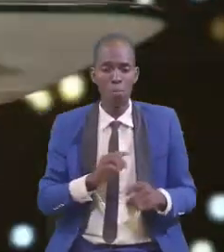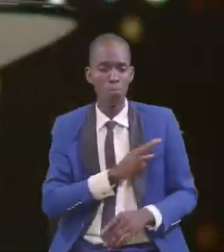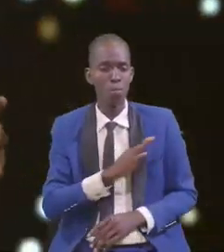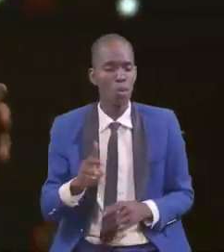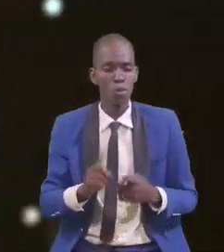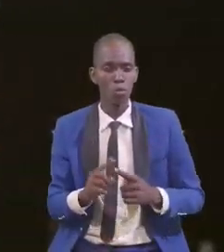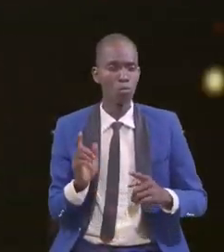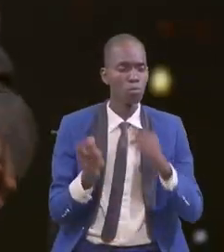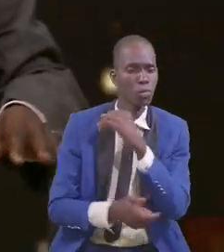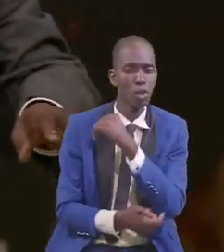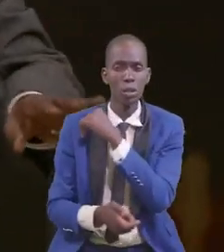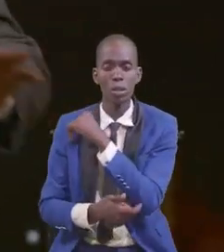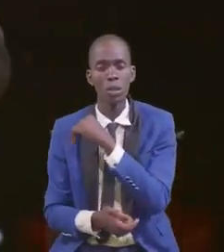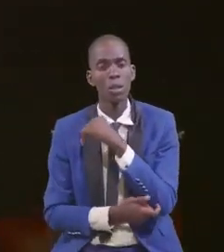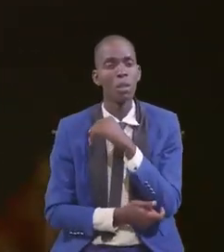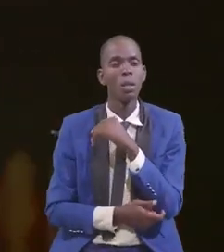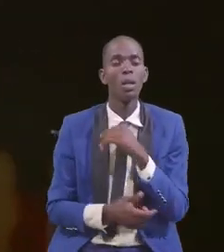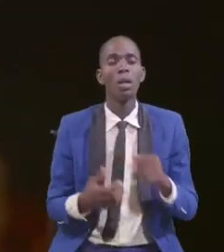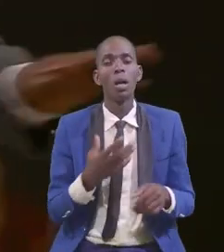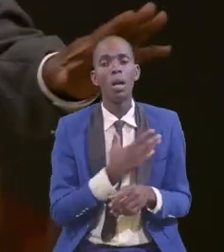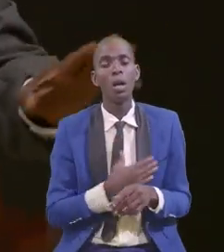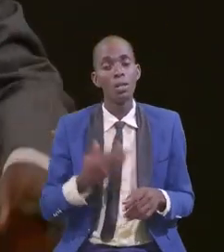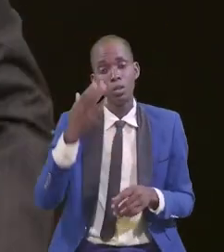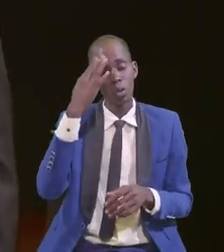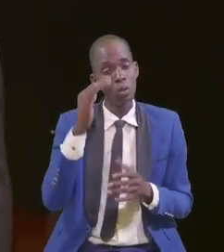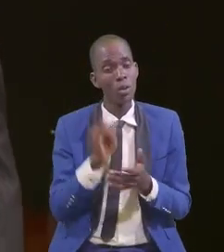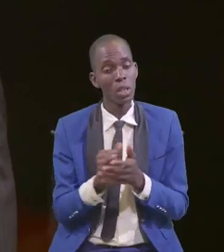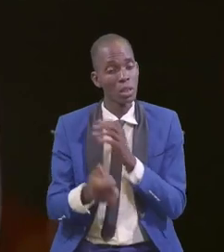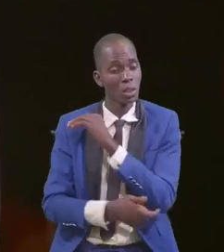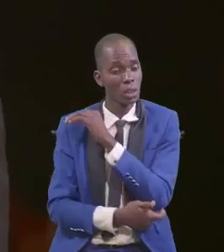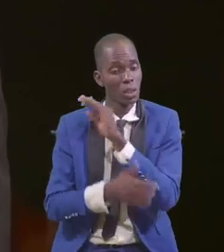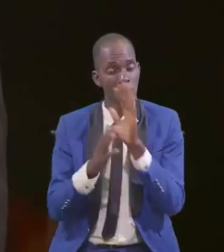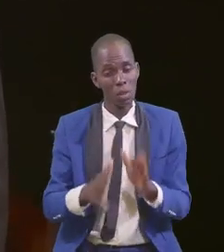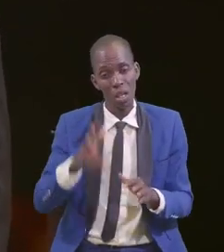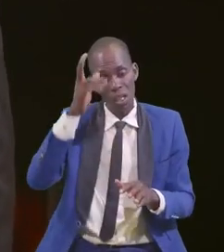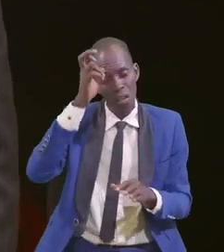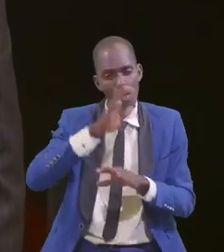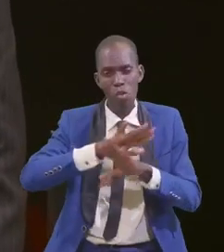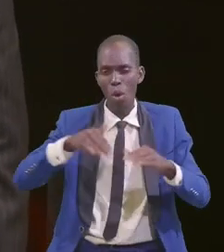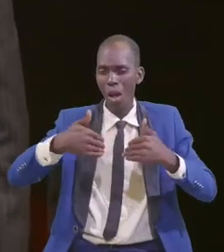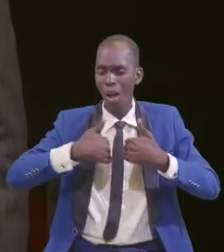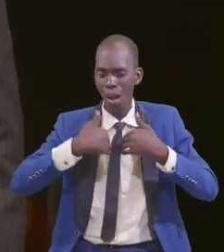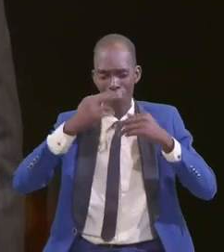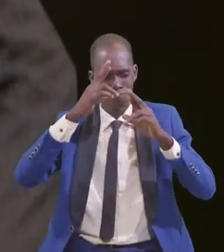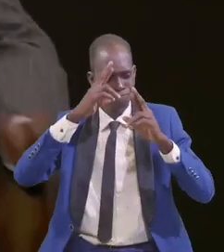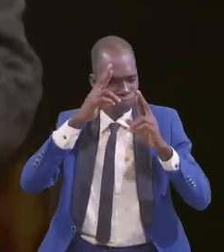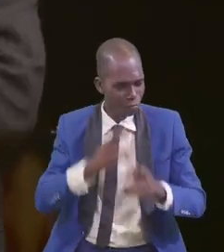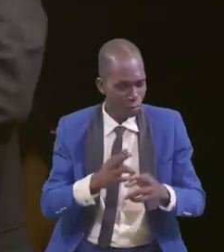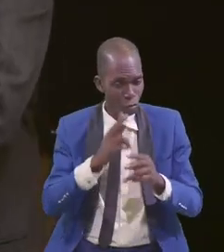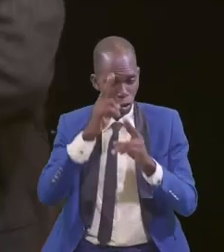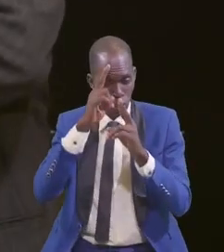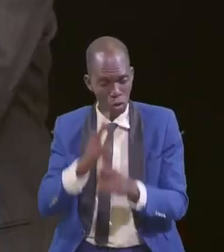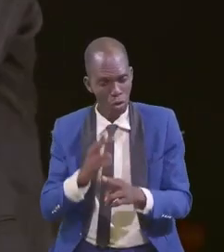alone? It's the tempter, and he doesn't have respect or honor for anyone.